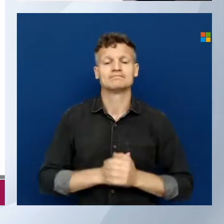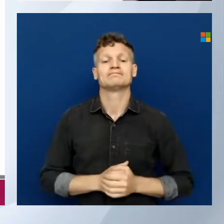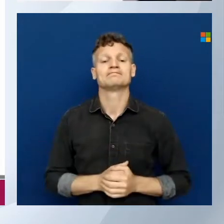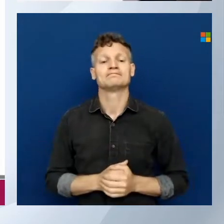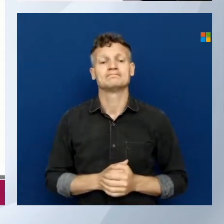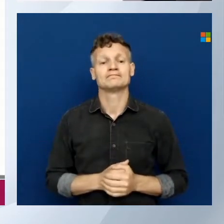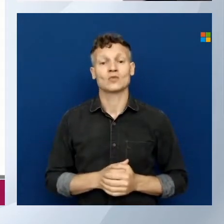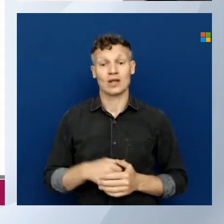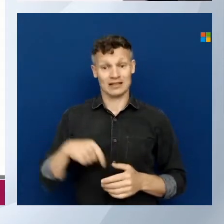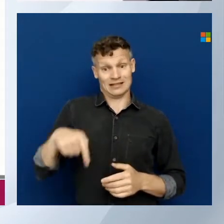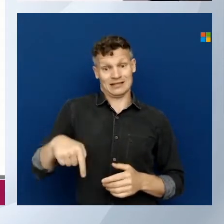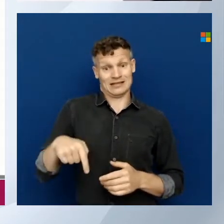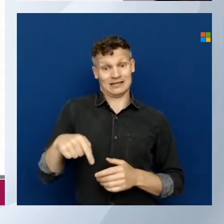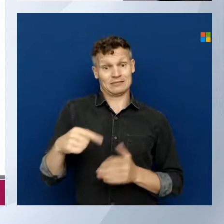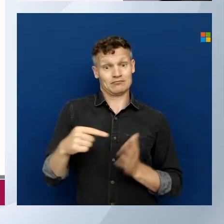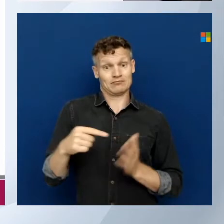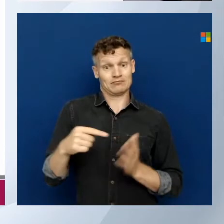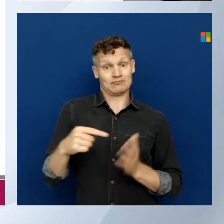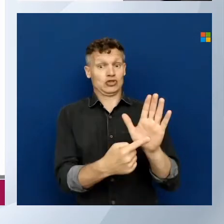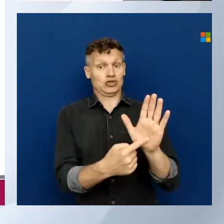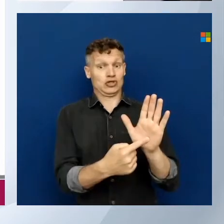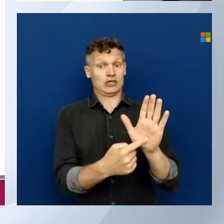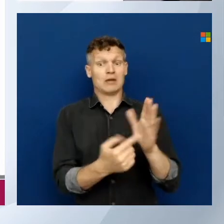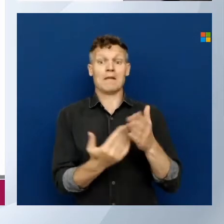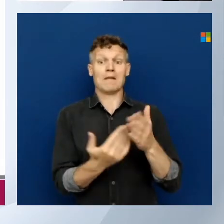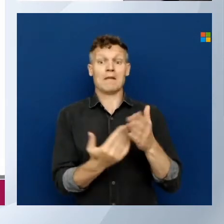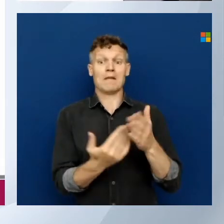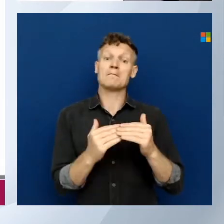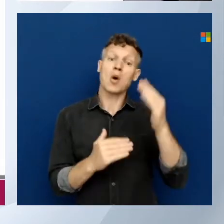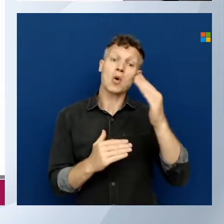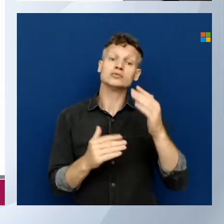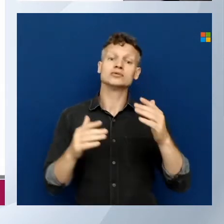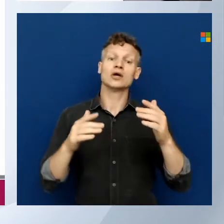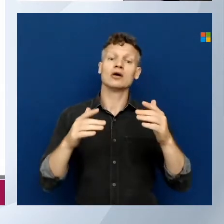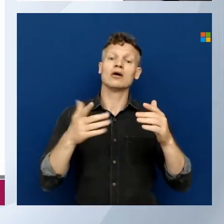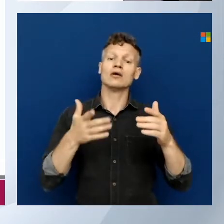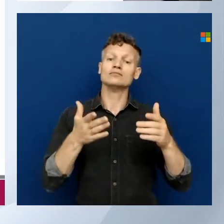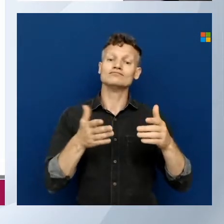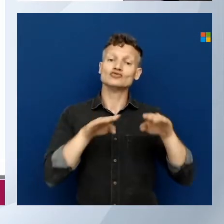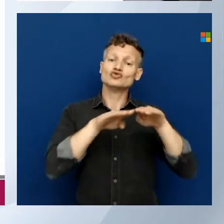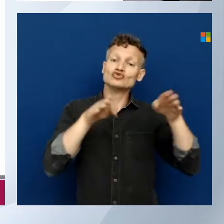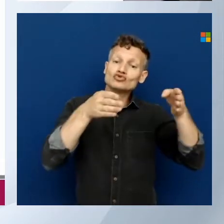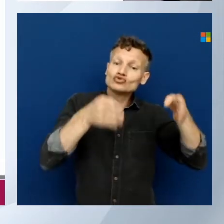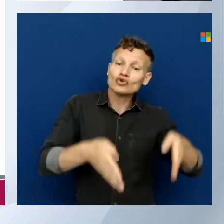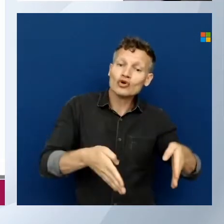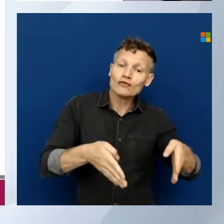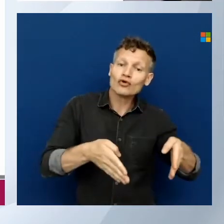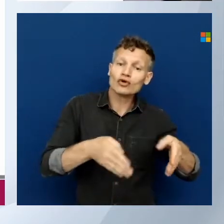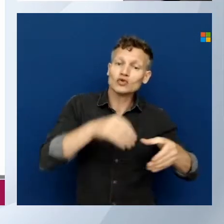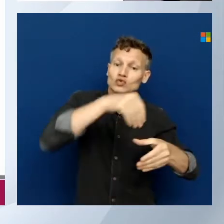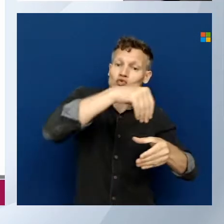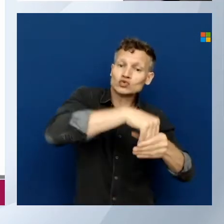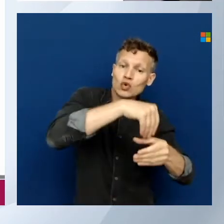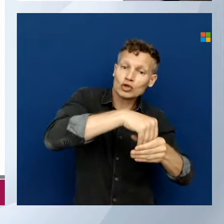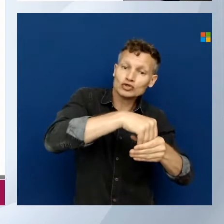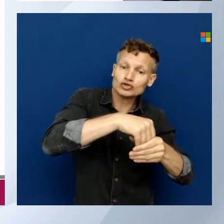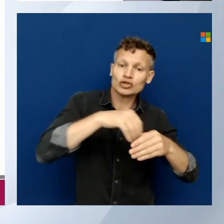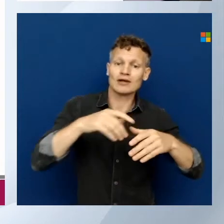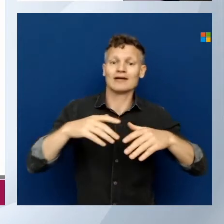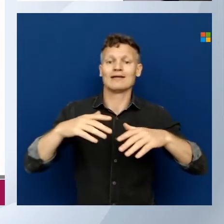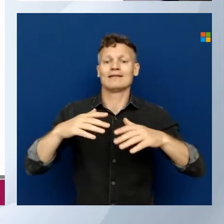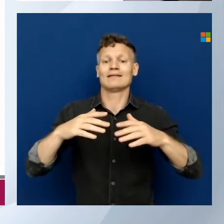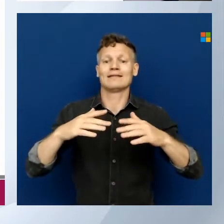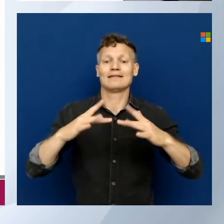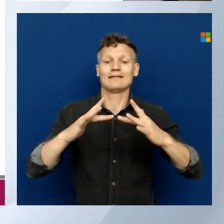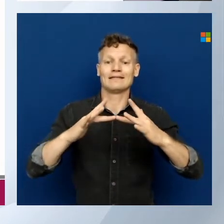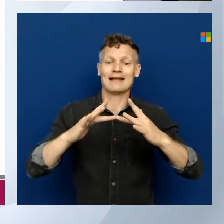mostly on servers and storage, networking, and, well, data center. Physical building